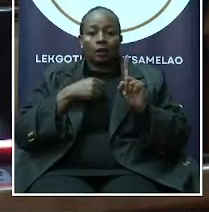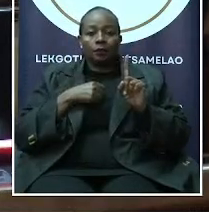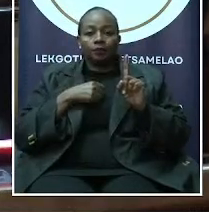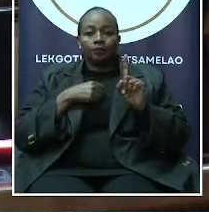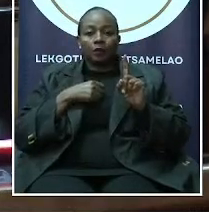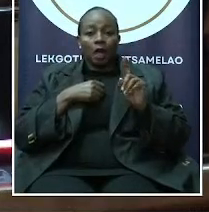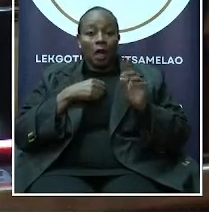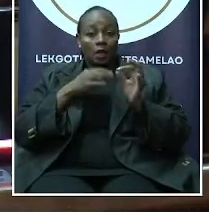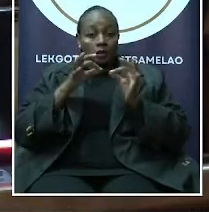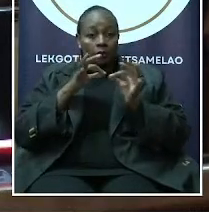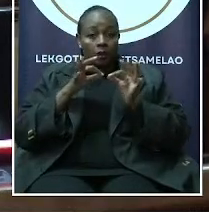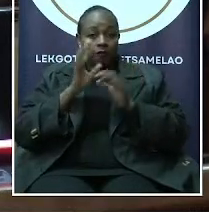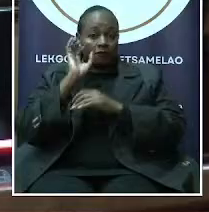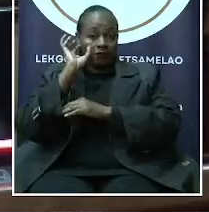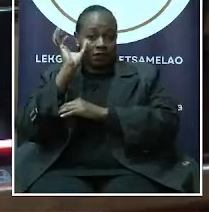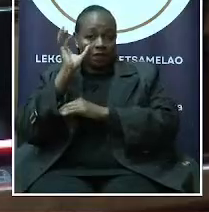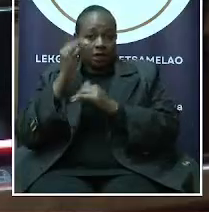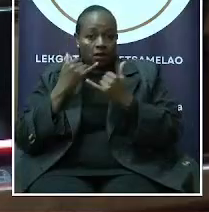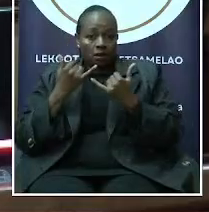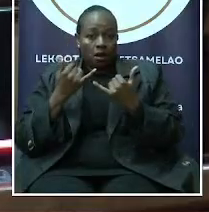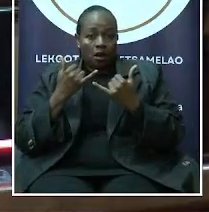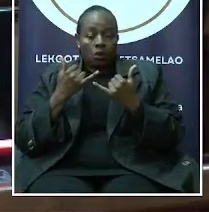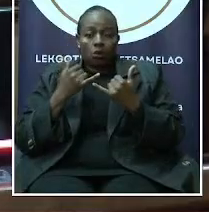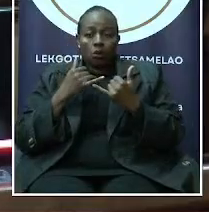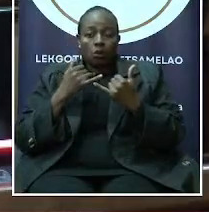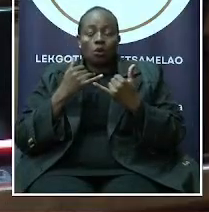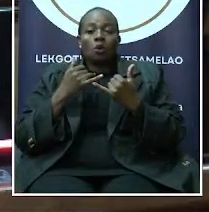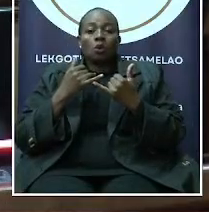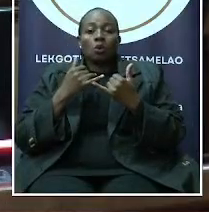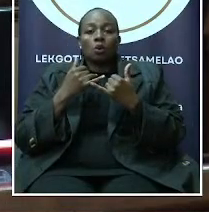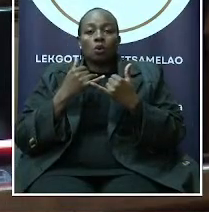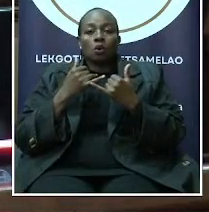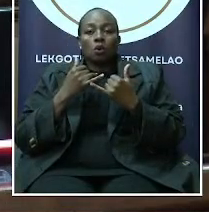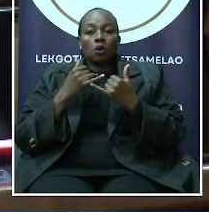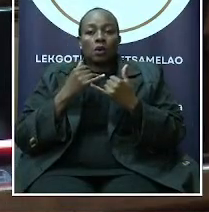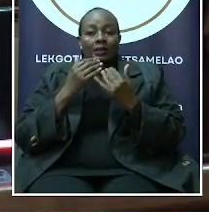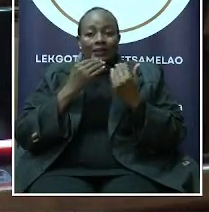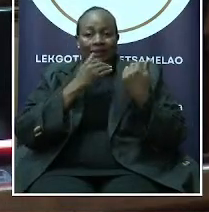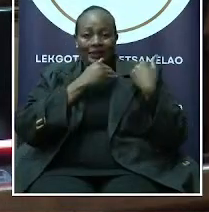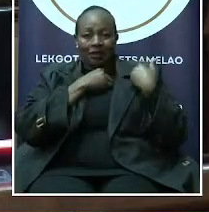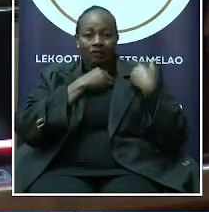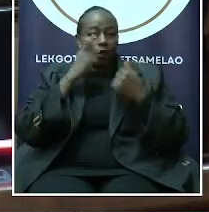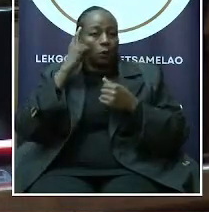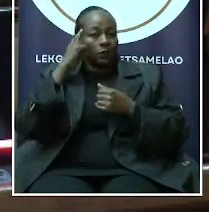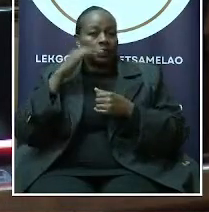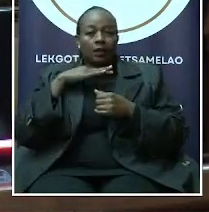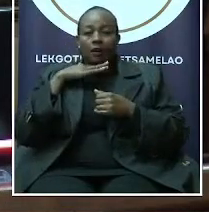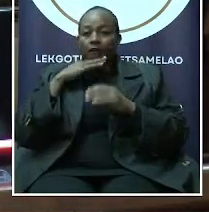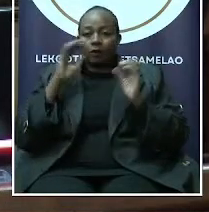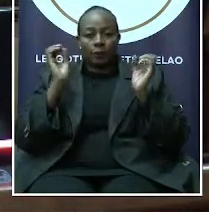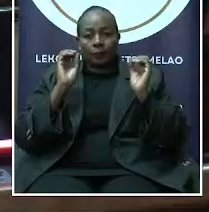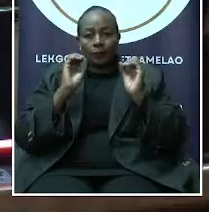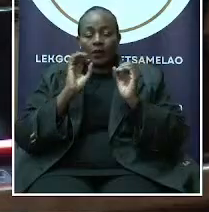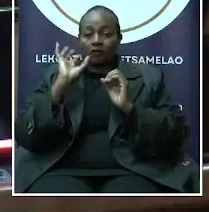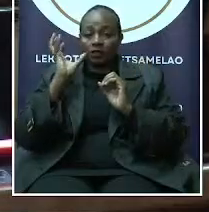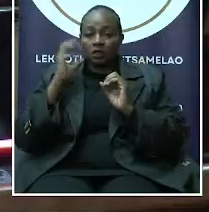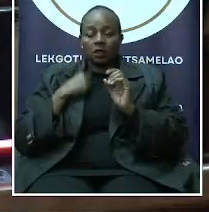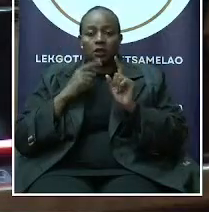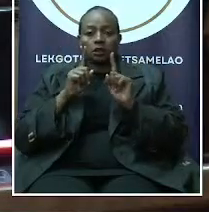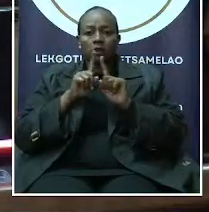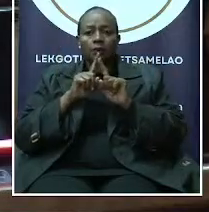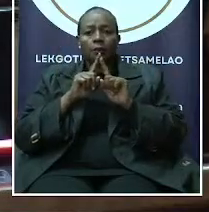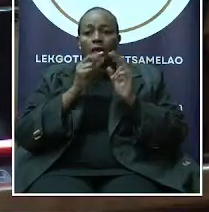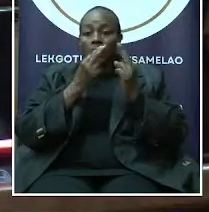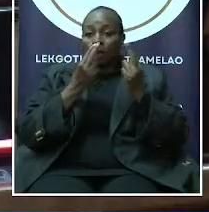Free State Province is experiencing a severe shortage of affordable and safe student accommodation, with institutions of